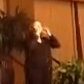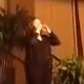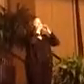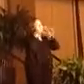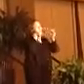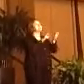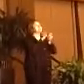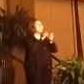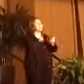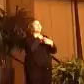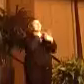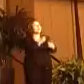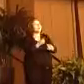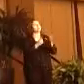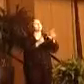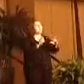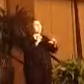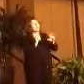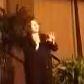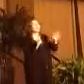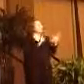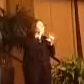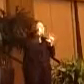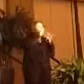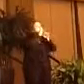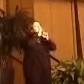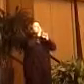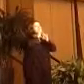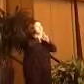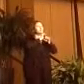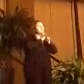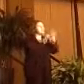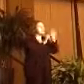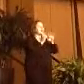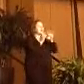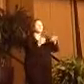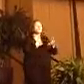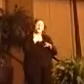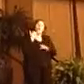exactly what I wanted to say to her, none of which I like started on my script as I was like talking to her. I'm like, so grandma,